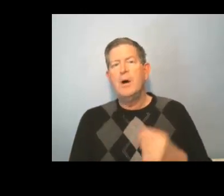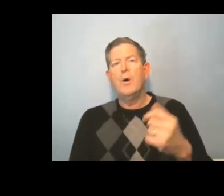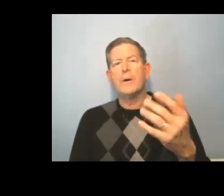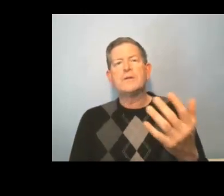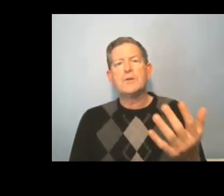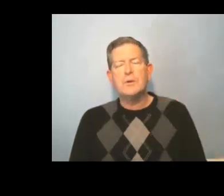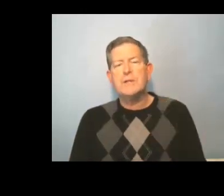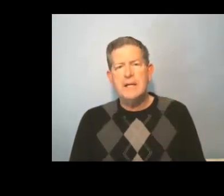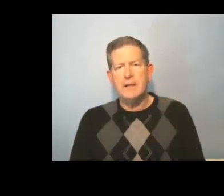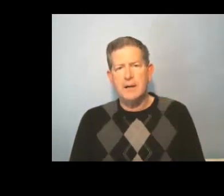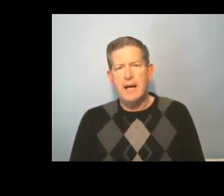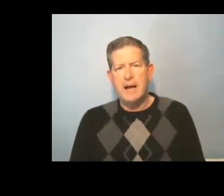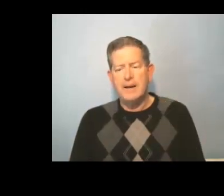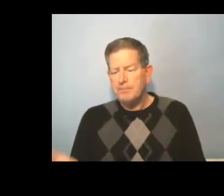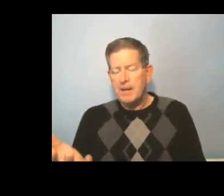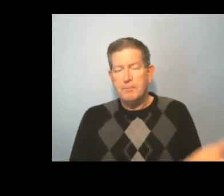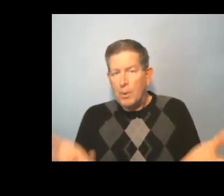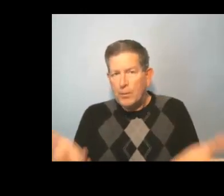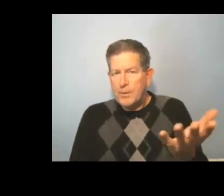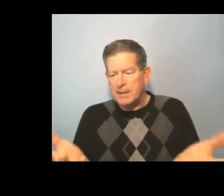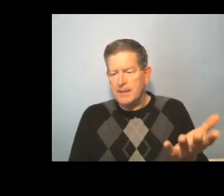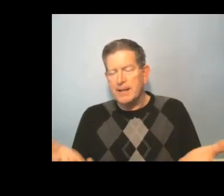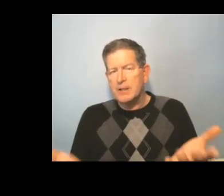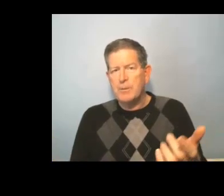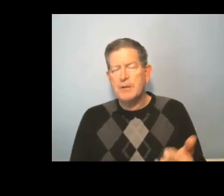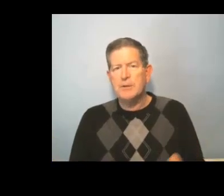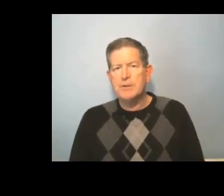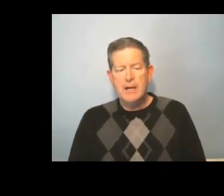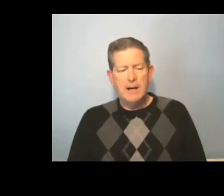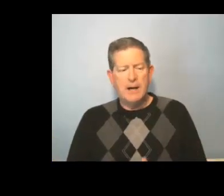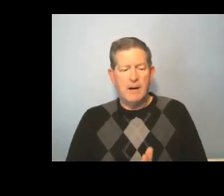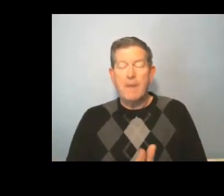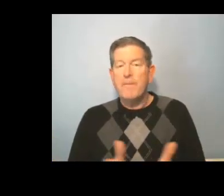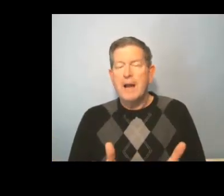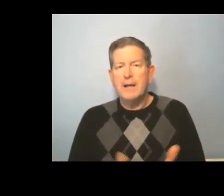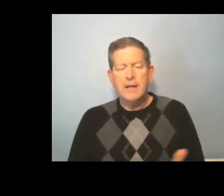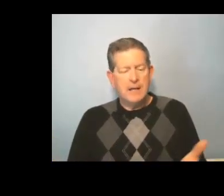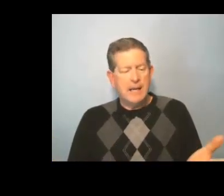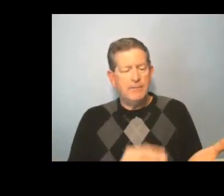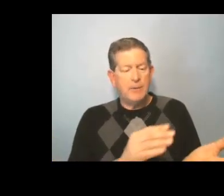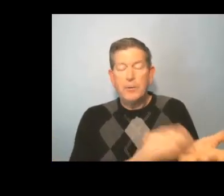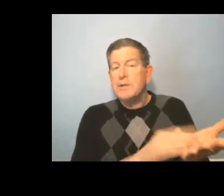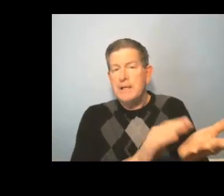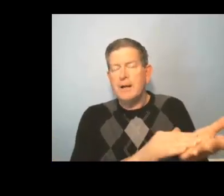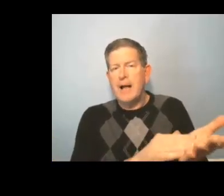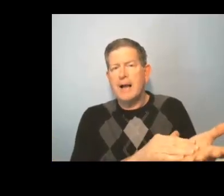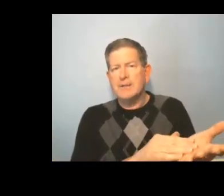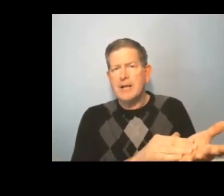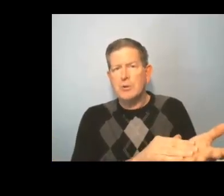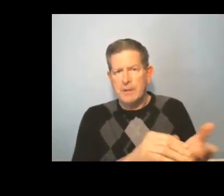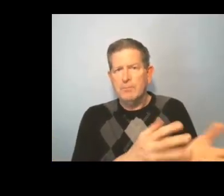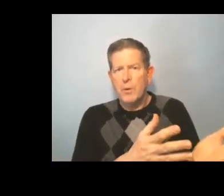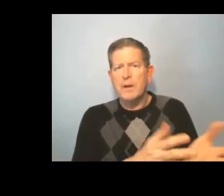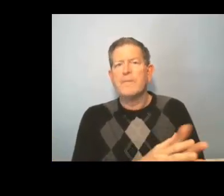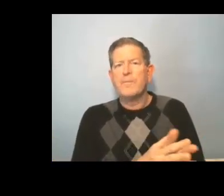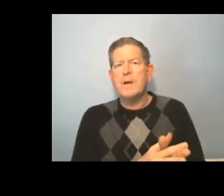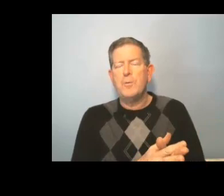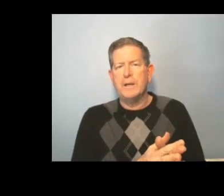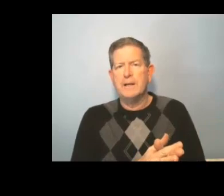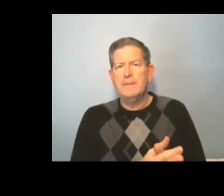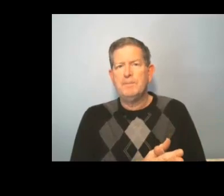afternoon or it's 13 o'clock. Both expressions are valid. Even the 13 o'clock is actually